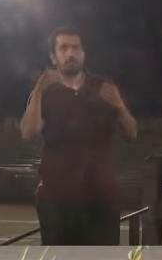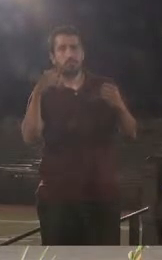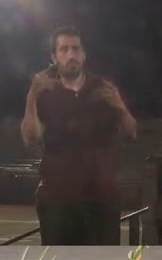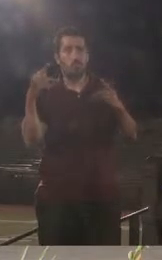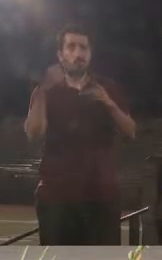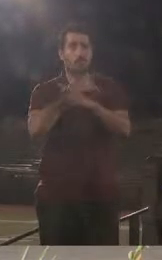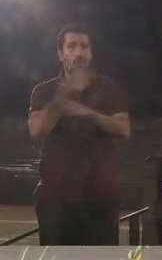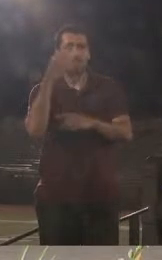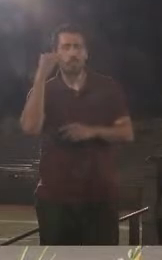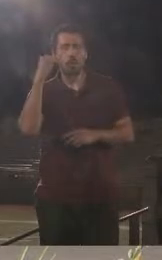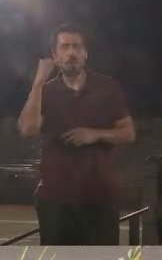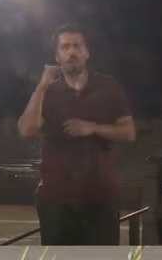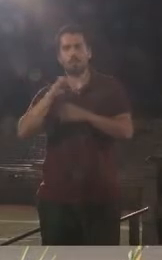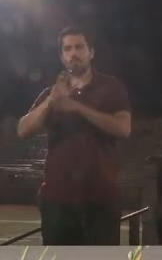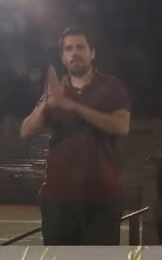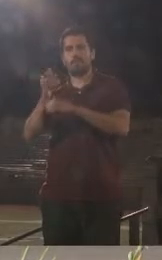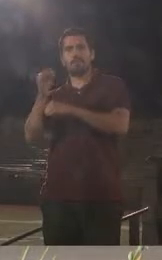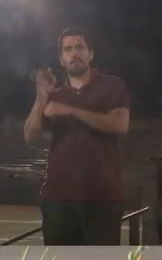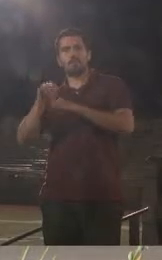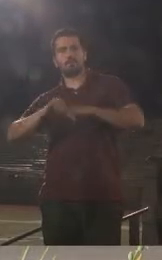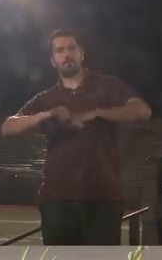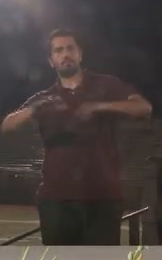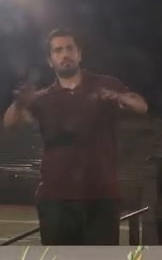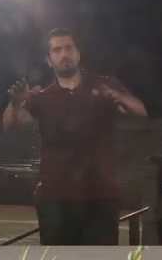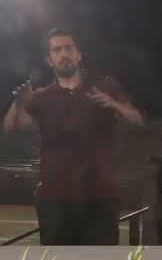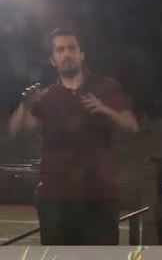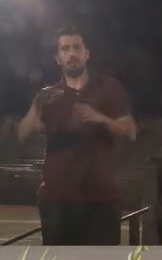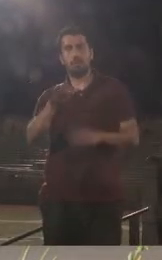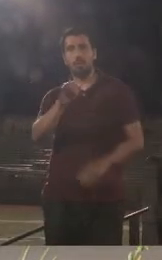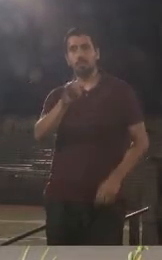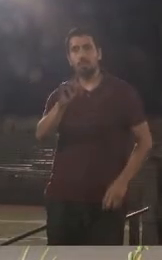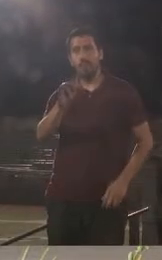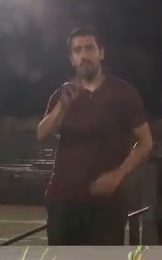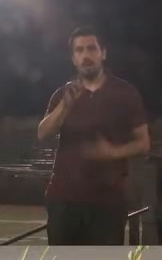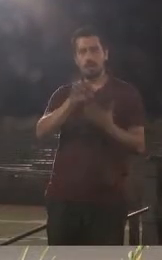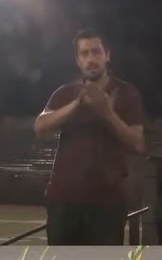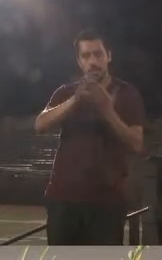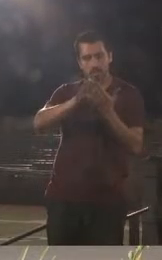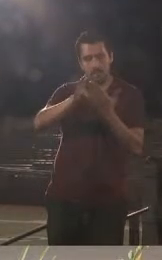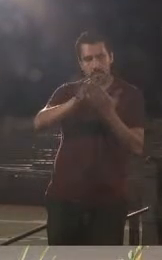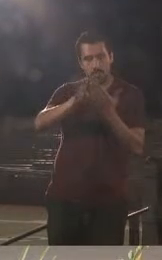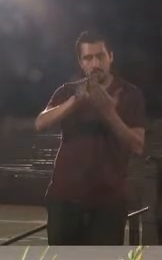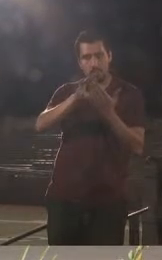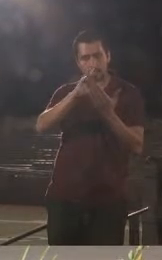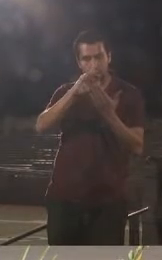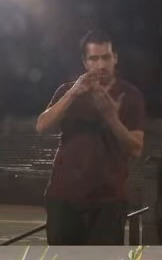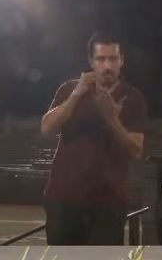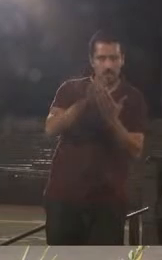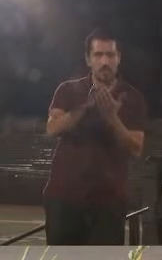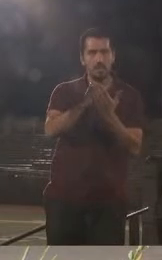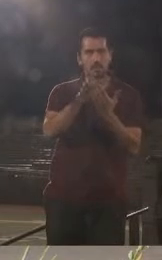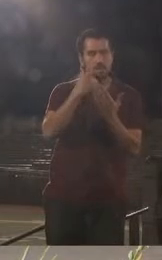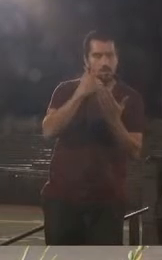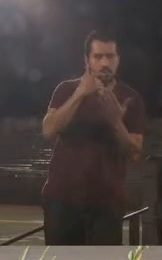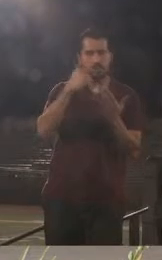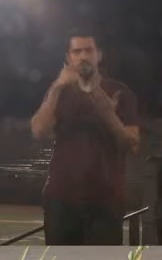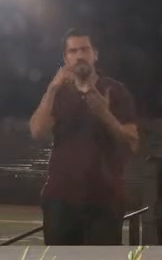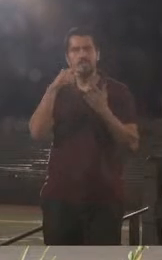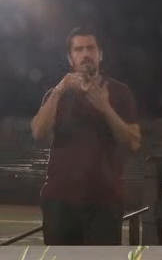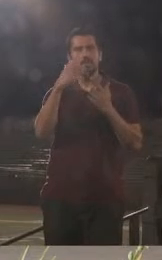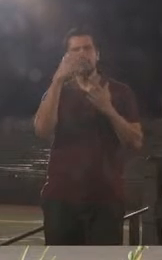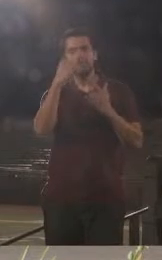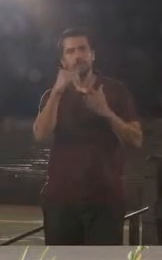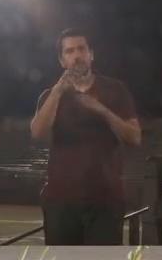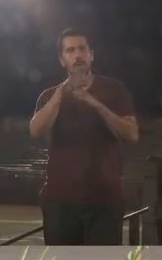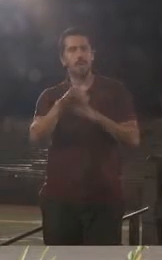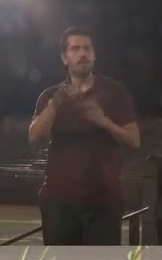by COVID-19. Overexposure to social media, sleep habits, unhealthy food, financial instability,